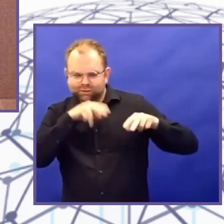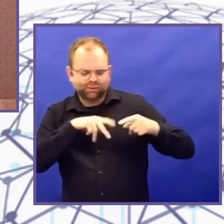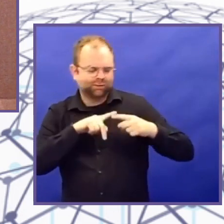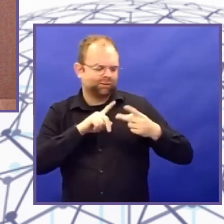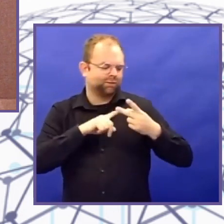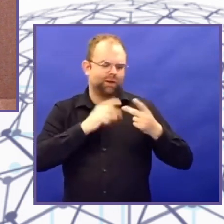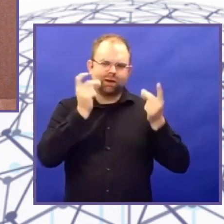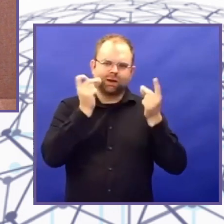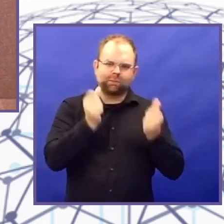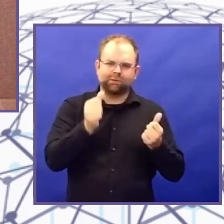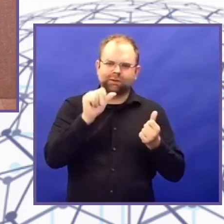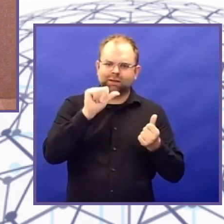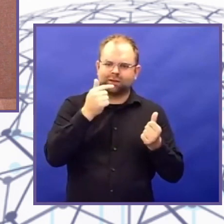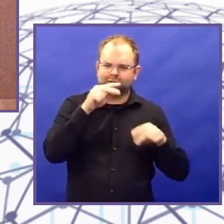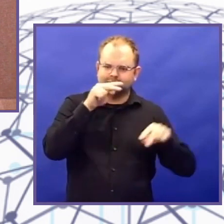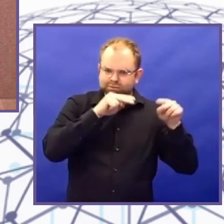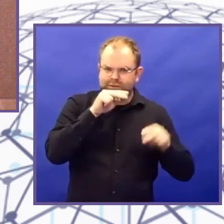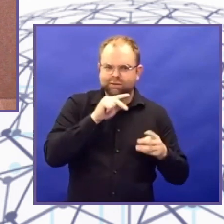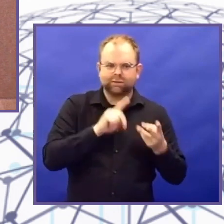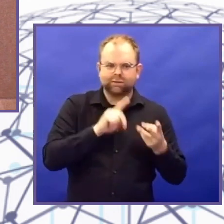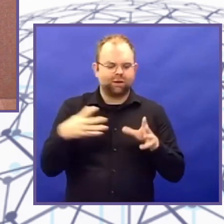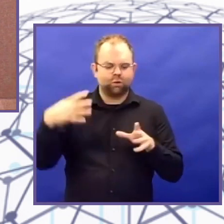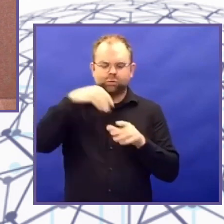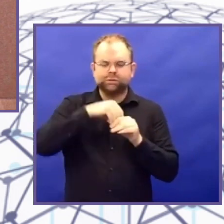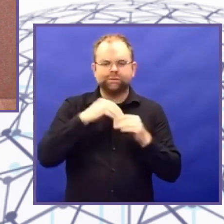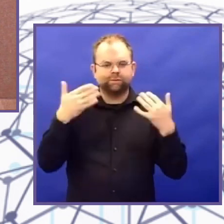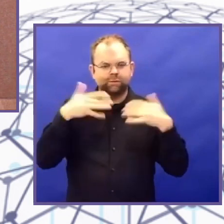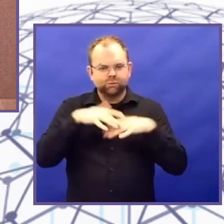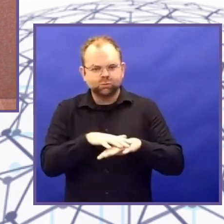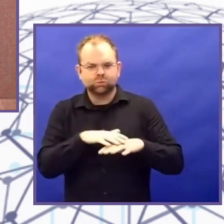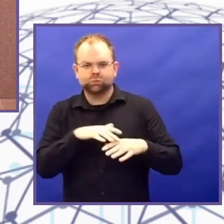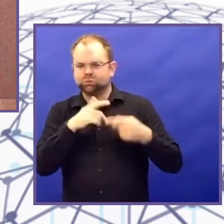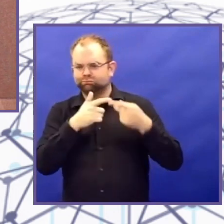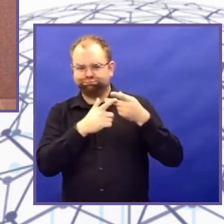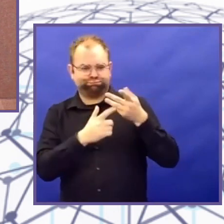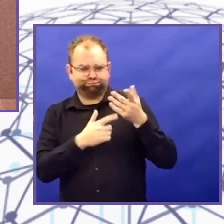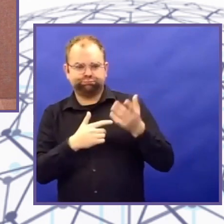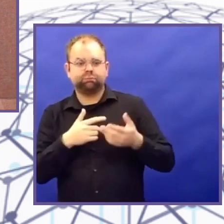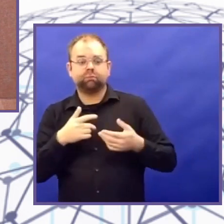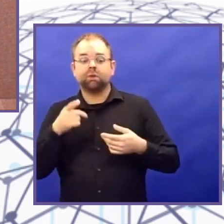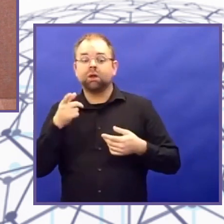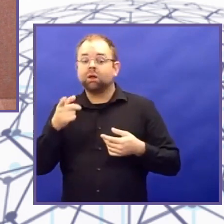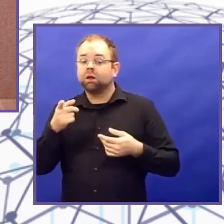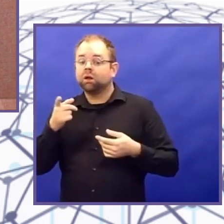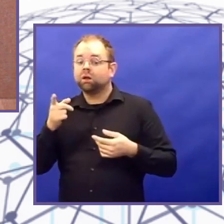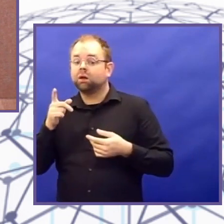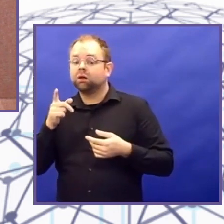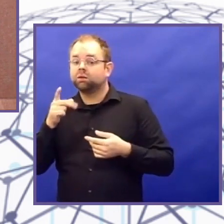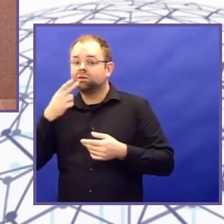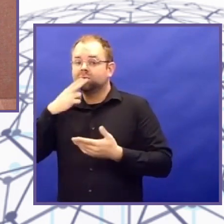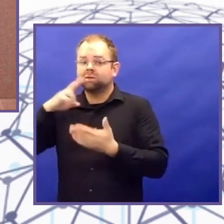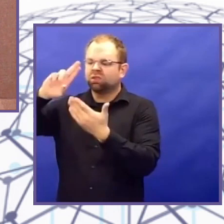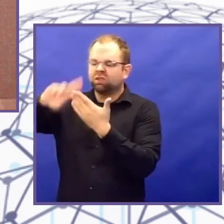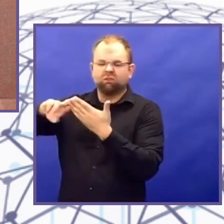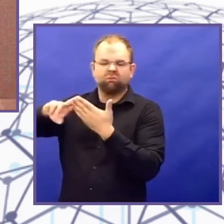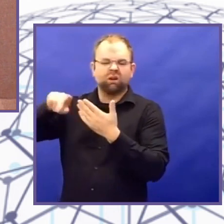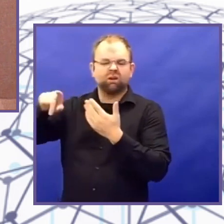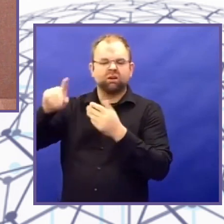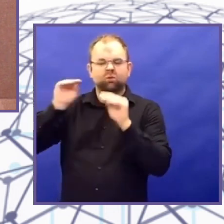media campaigns, local circular manufacturing. Okay, I can talk for days about local circular